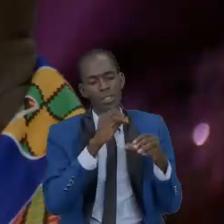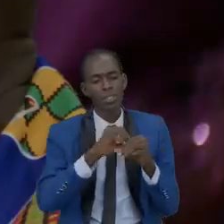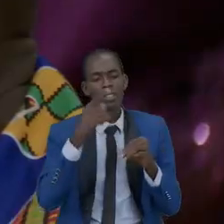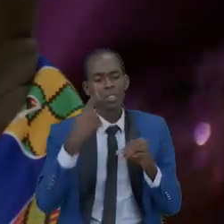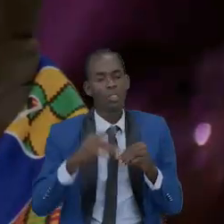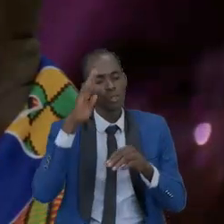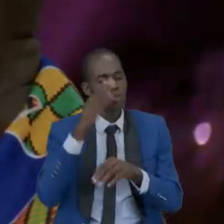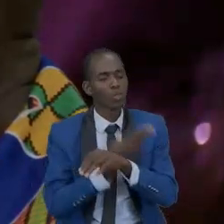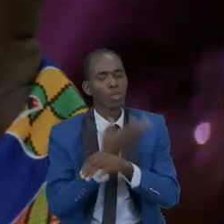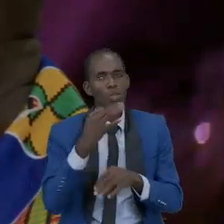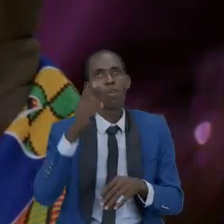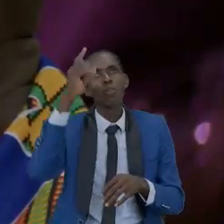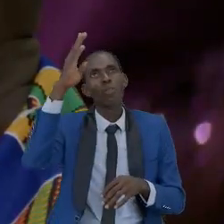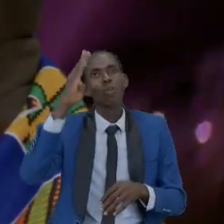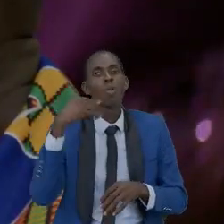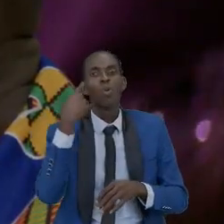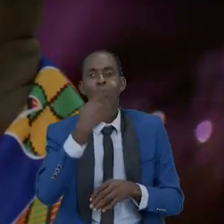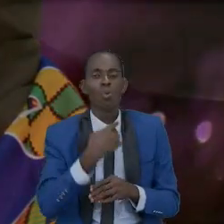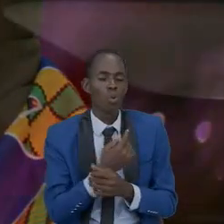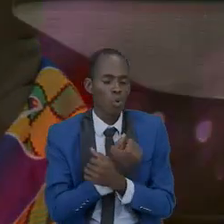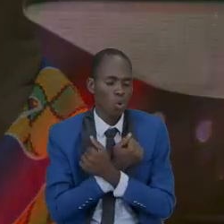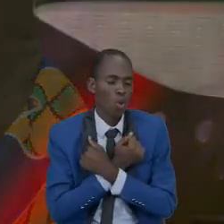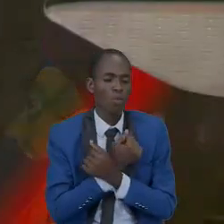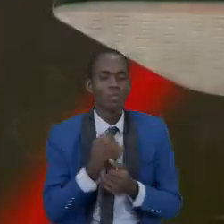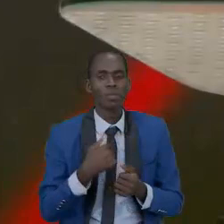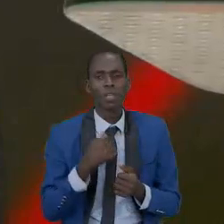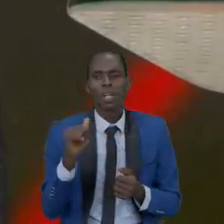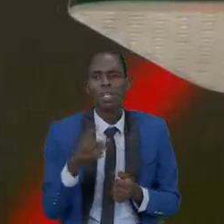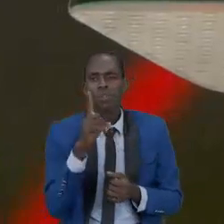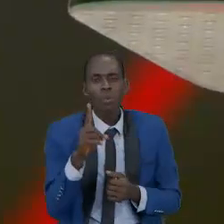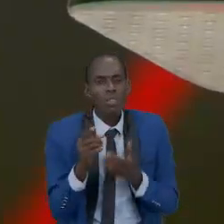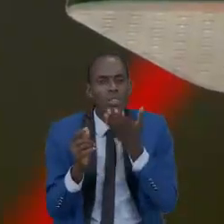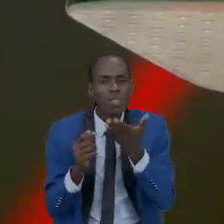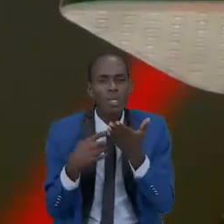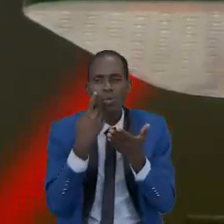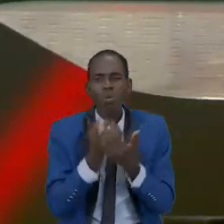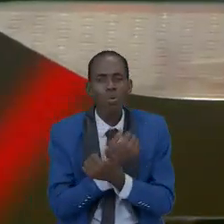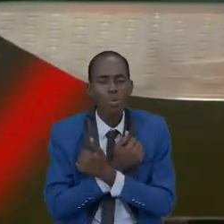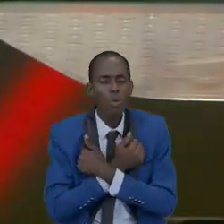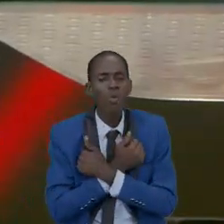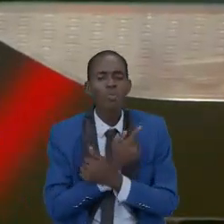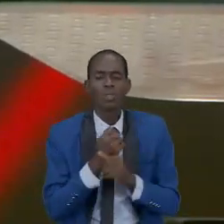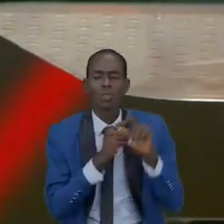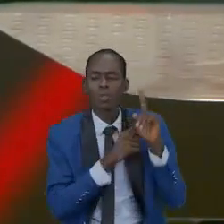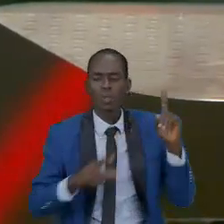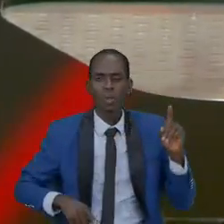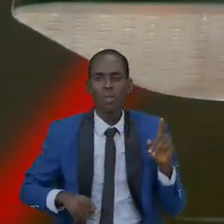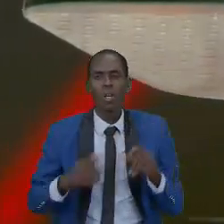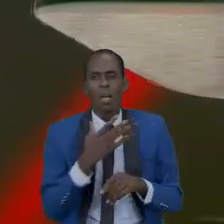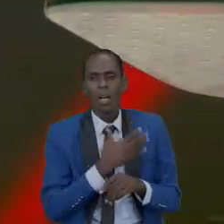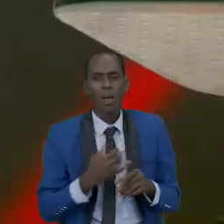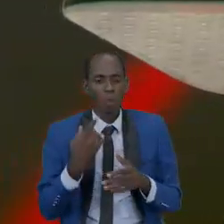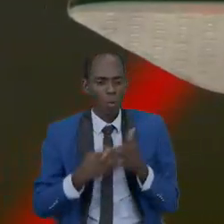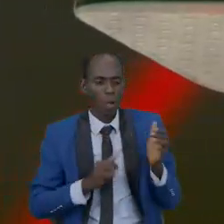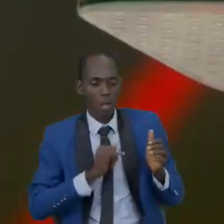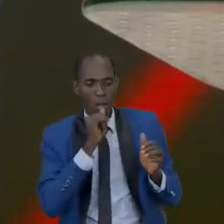me. Somebody else may doubt the love of God. He loves me. And what I'm going through, some